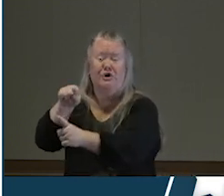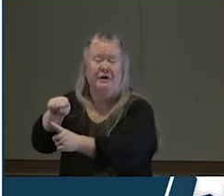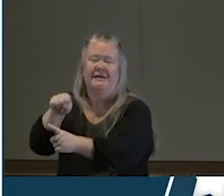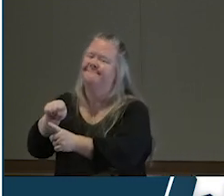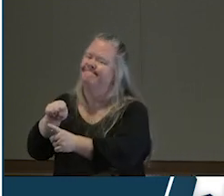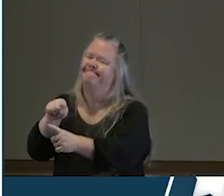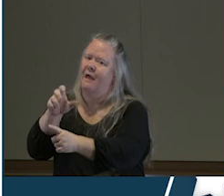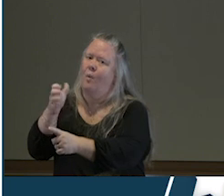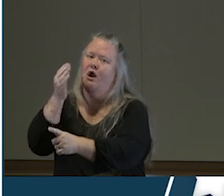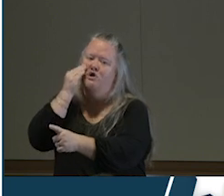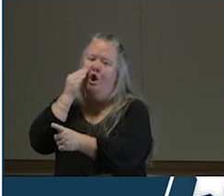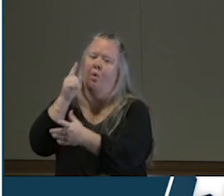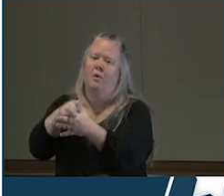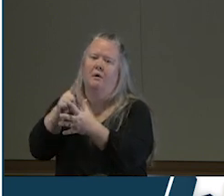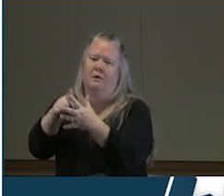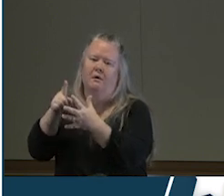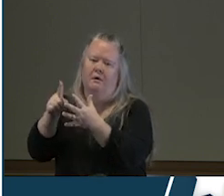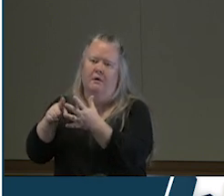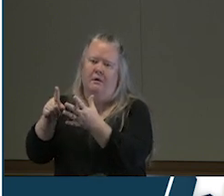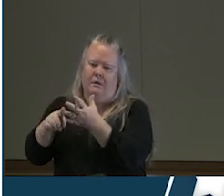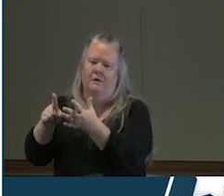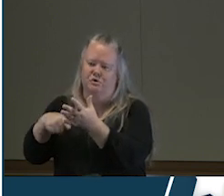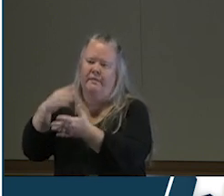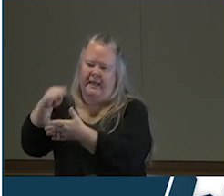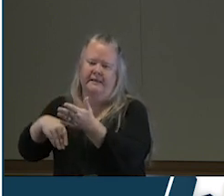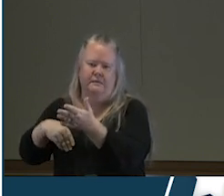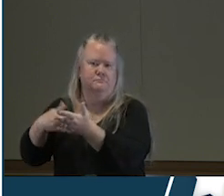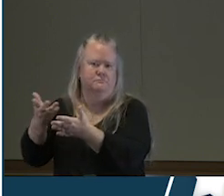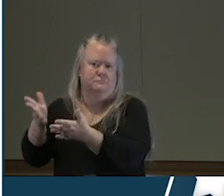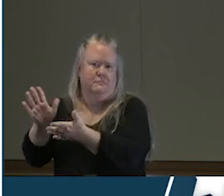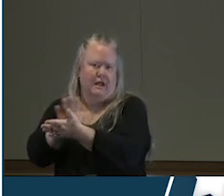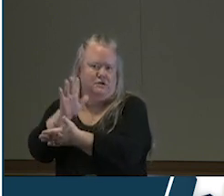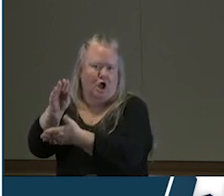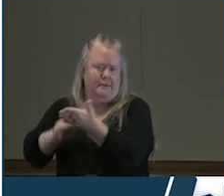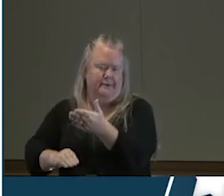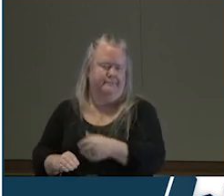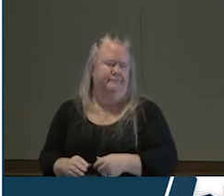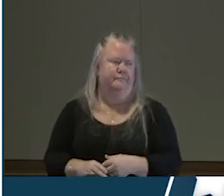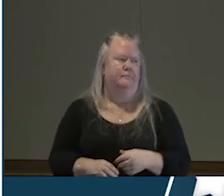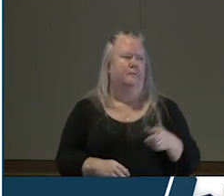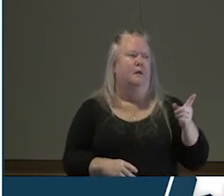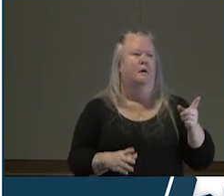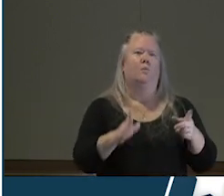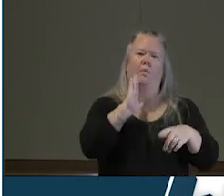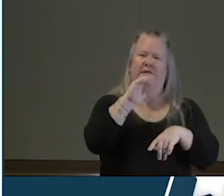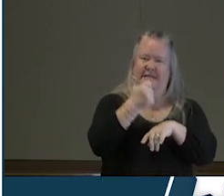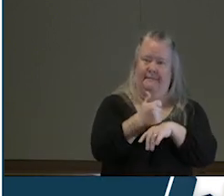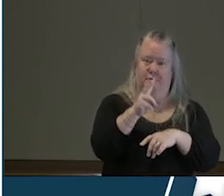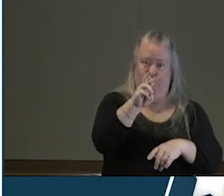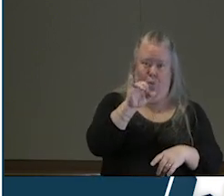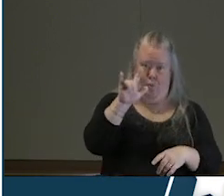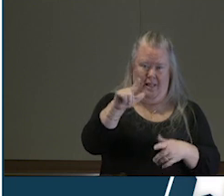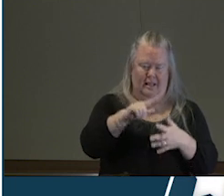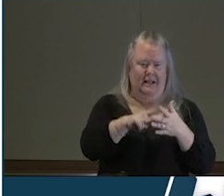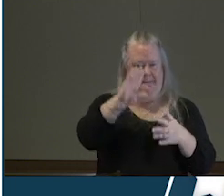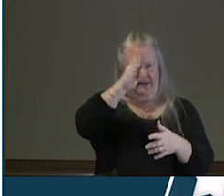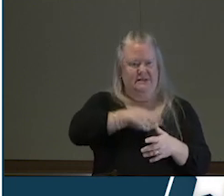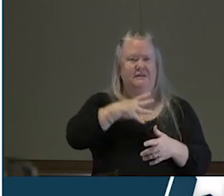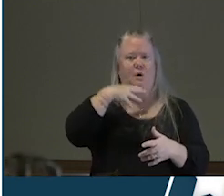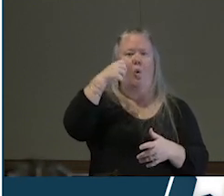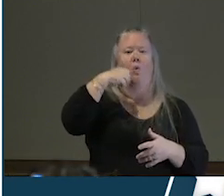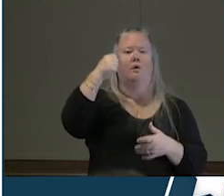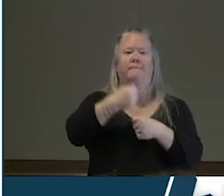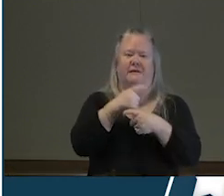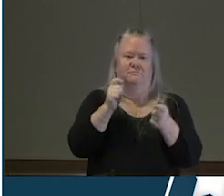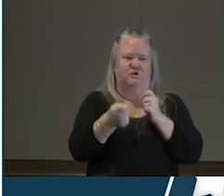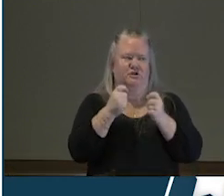to know certain details so that they can build out the legal document. Yeah, because like establishing a will now, as my son got older, we want to make